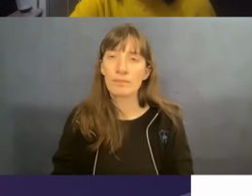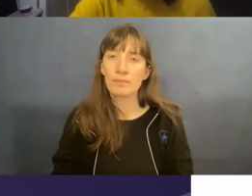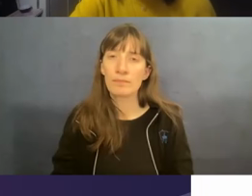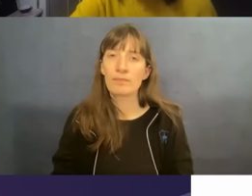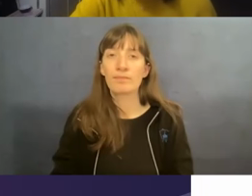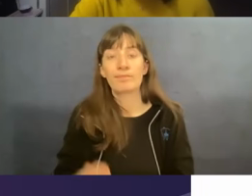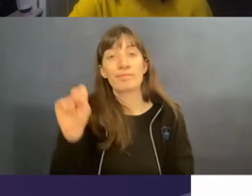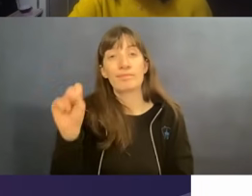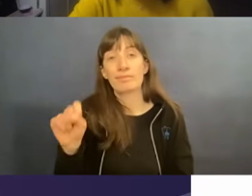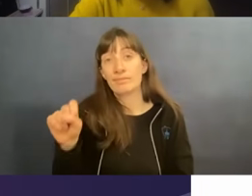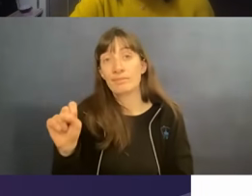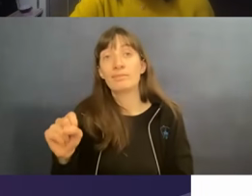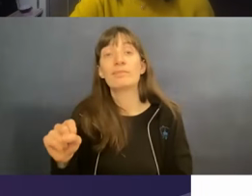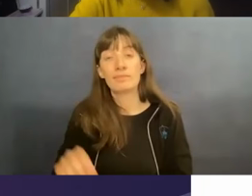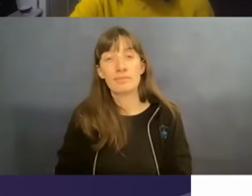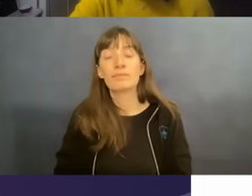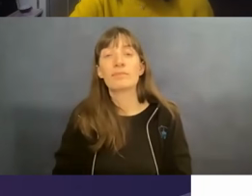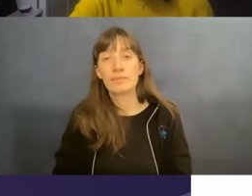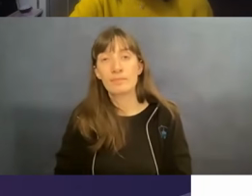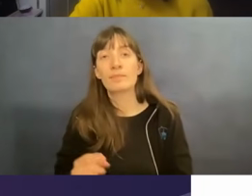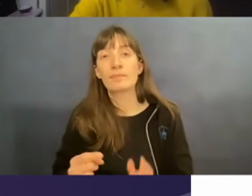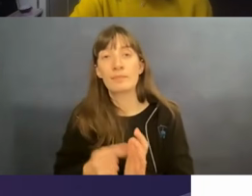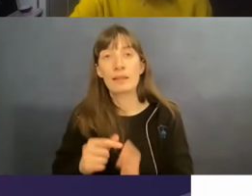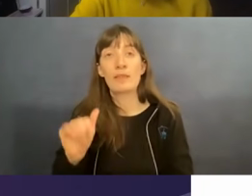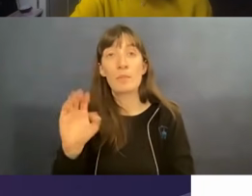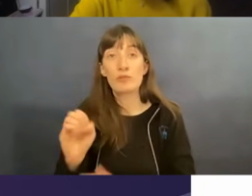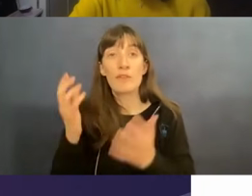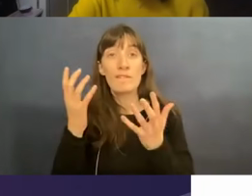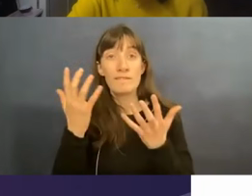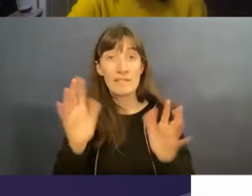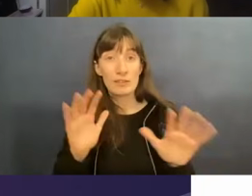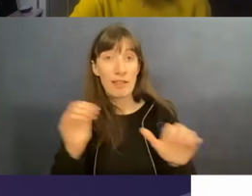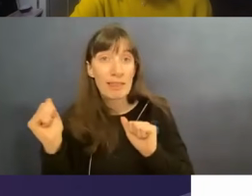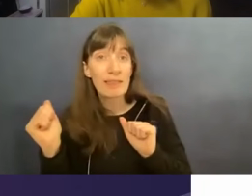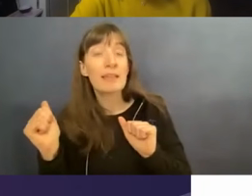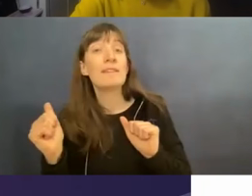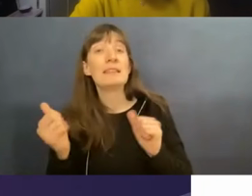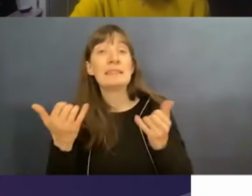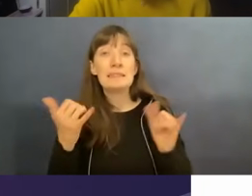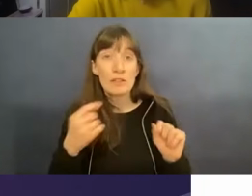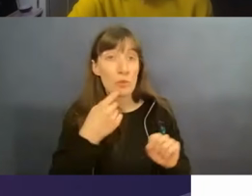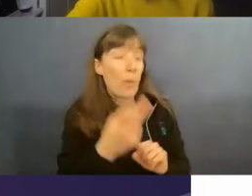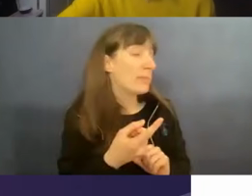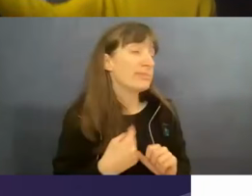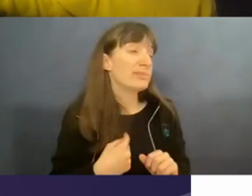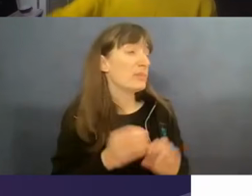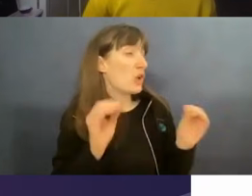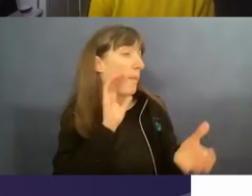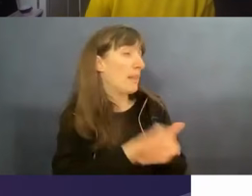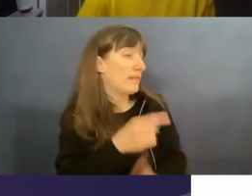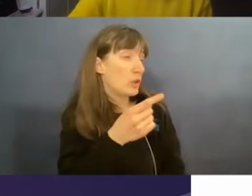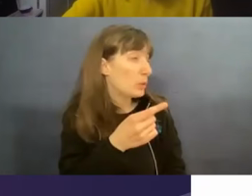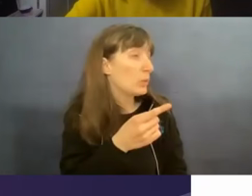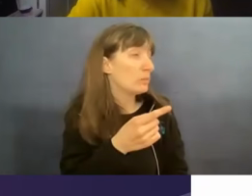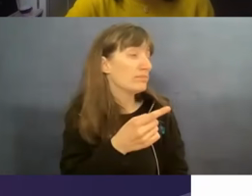Yeah, sometimes even after an abuser is out of the picture, they can still be told that they're lying and that they're not believed. And that can be like, okay, well,